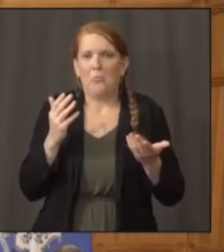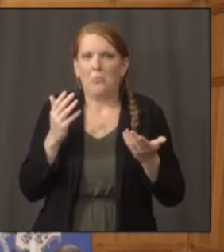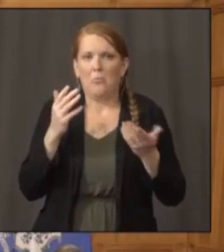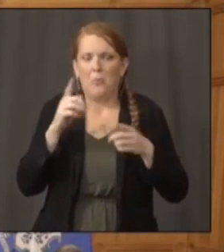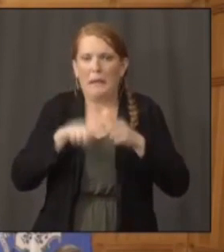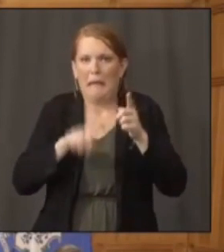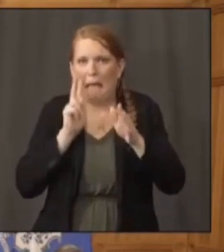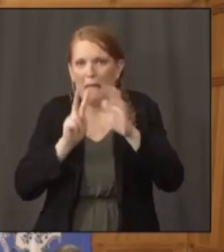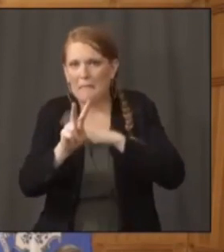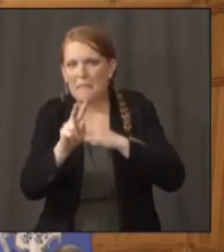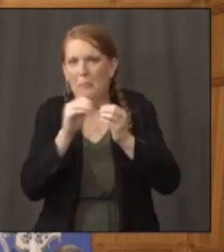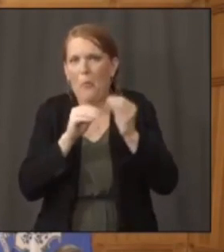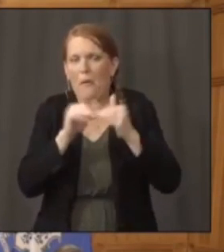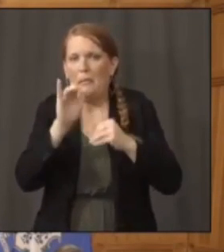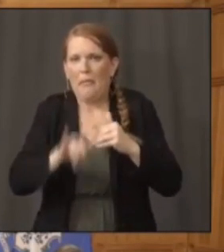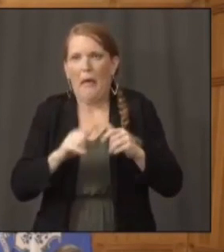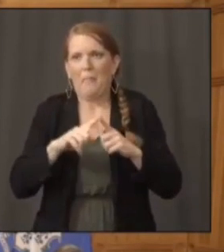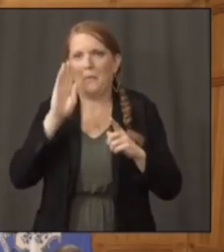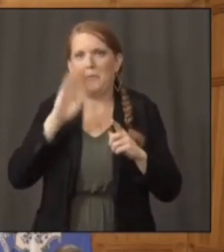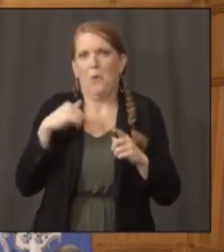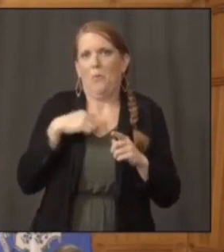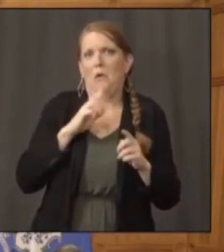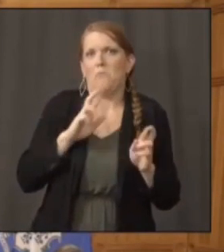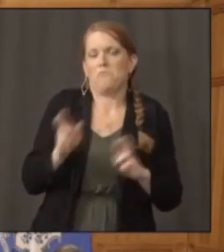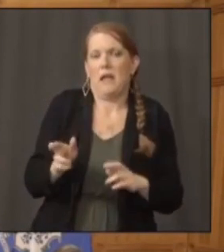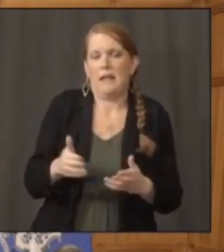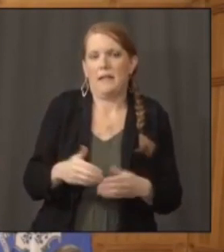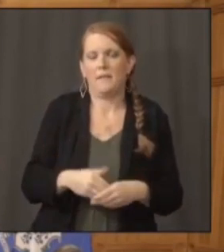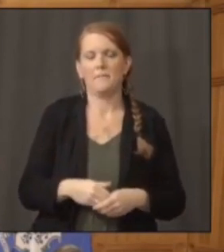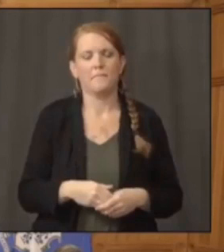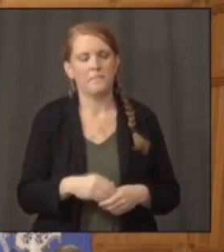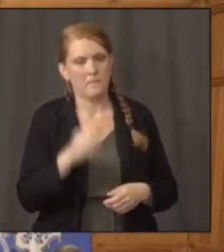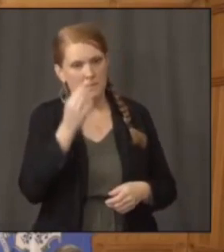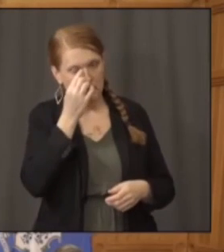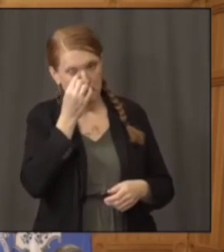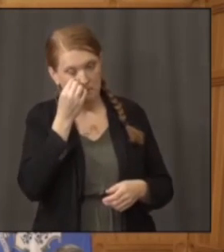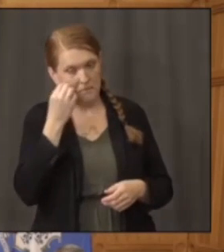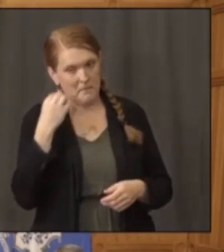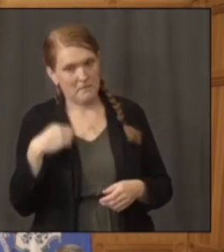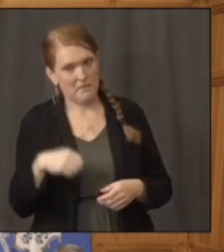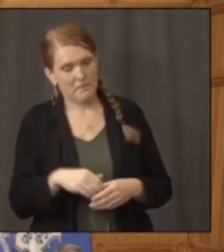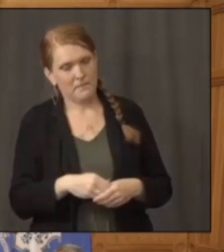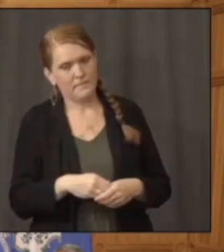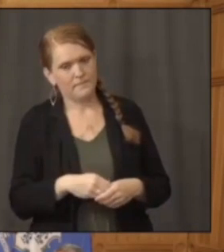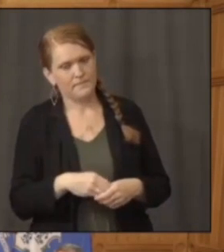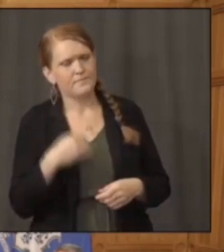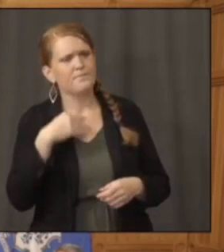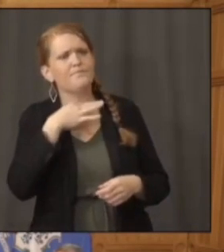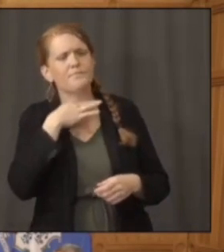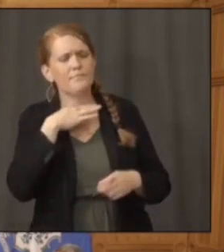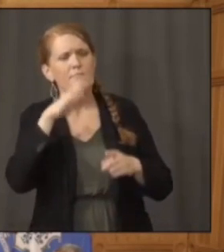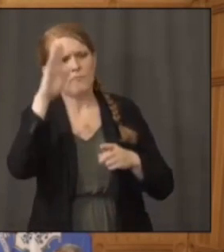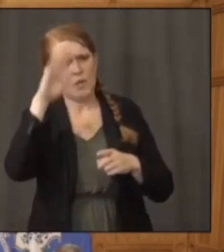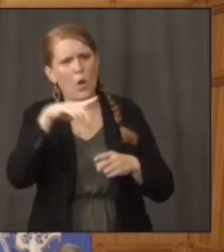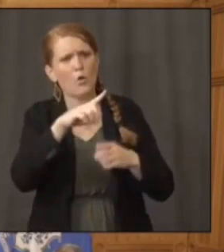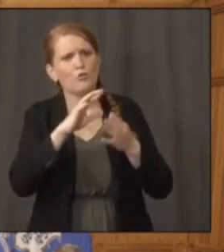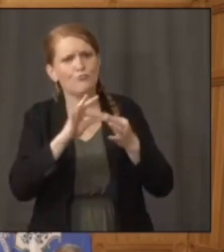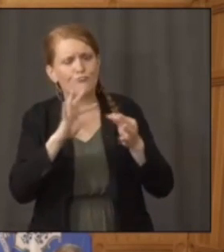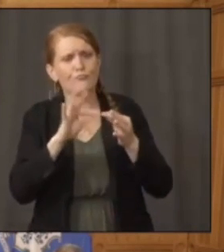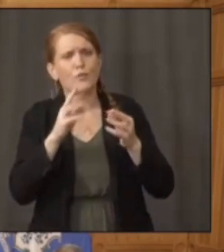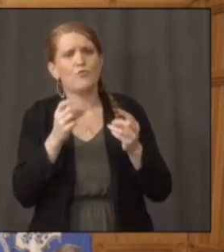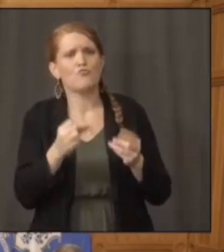just what additional resources would these rapid response testing teams bring? I imagine testing,